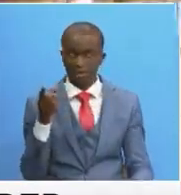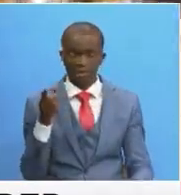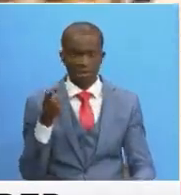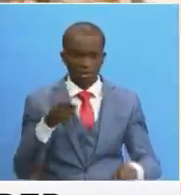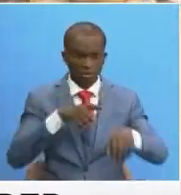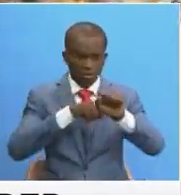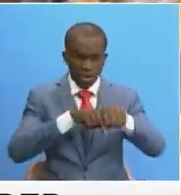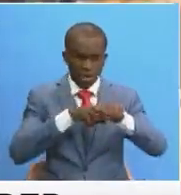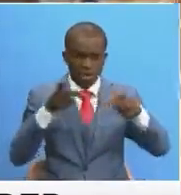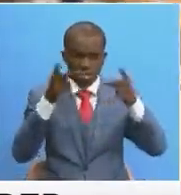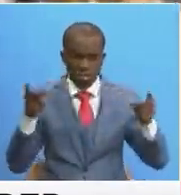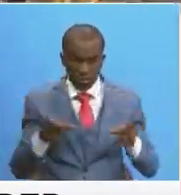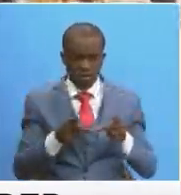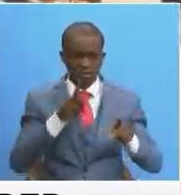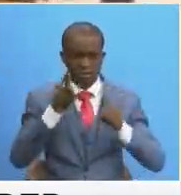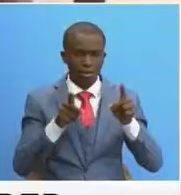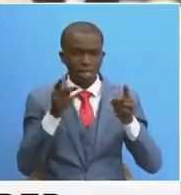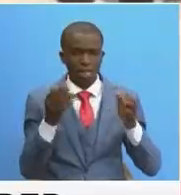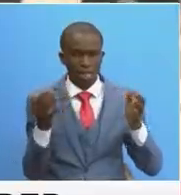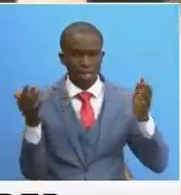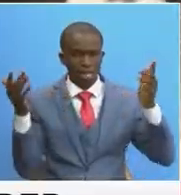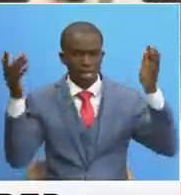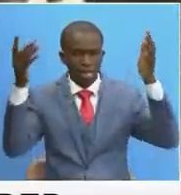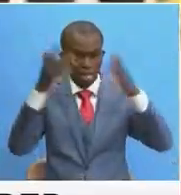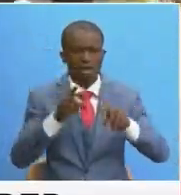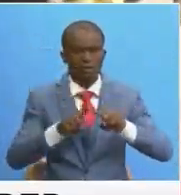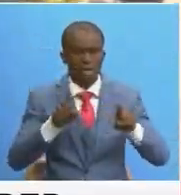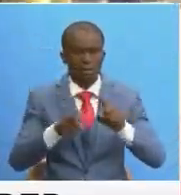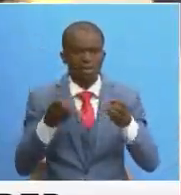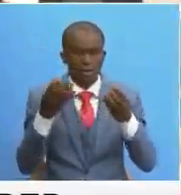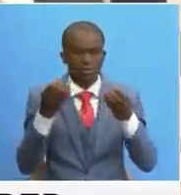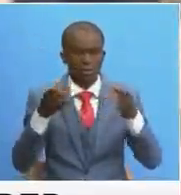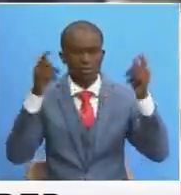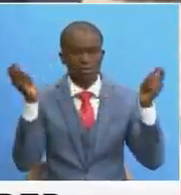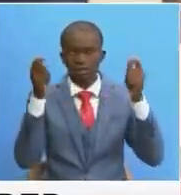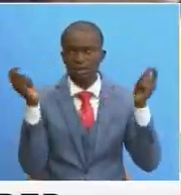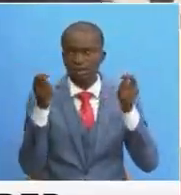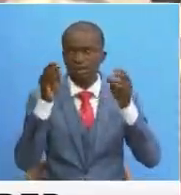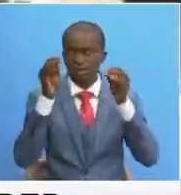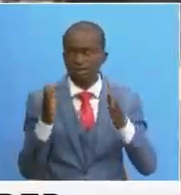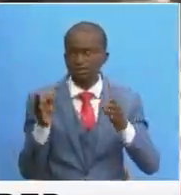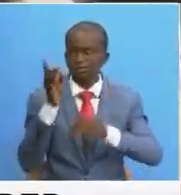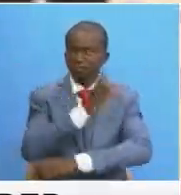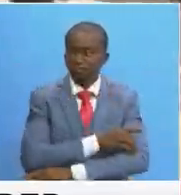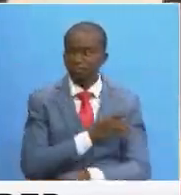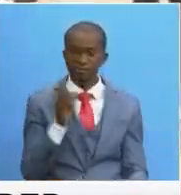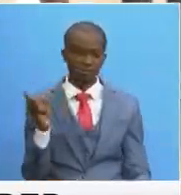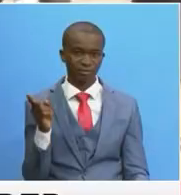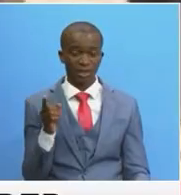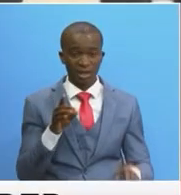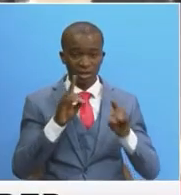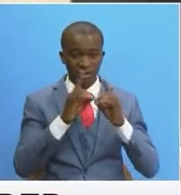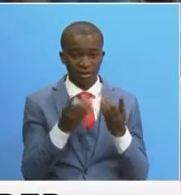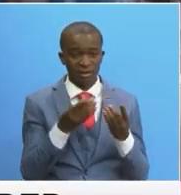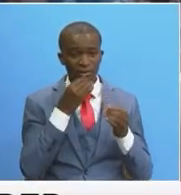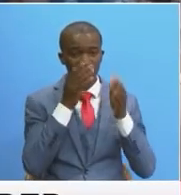together teachers, students, and community members to celebrate the invaluable contributions of educators. The district